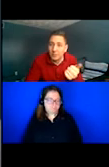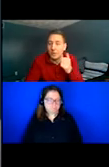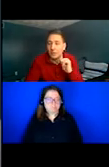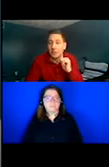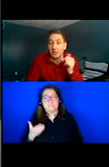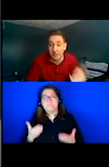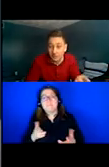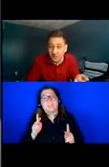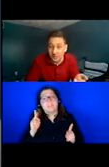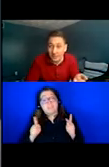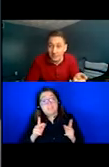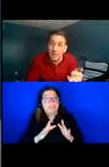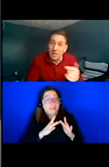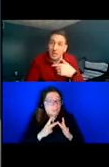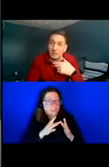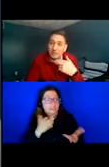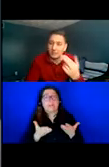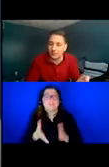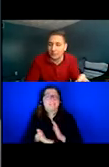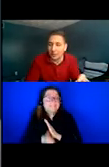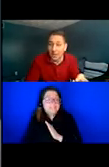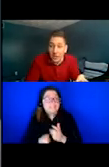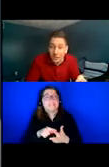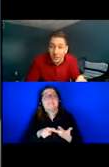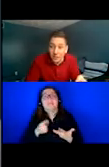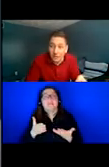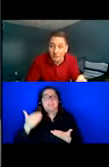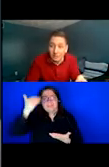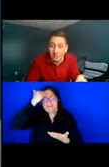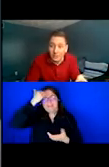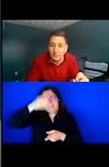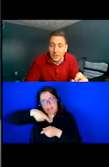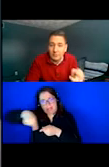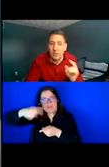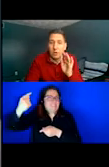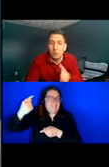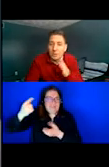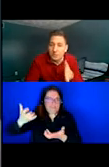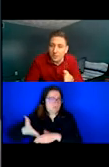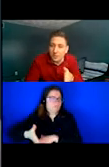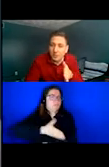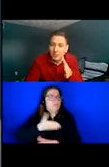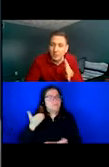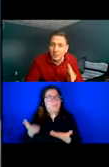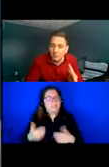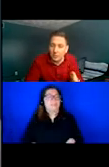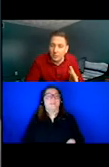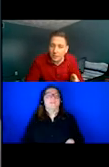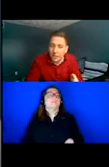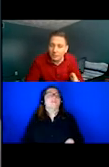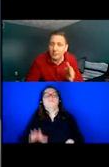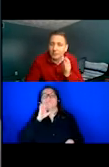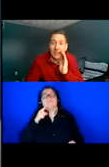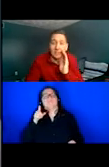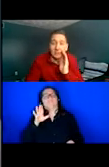of people. It could be a specific skill. It could be a specific knowledge area that you're growing as well. What specifically are you looking